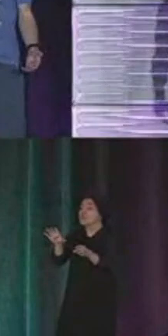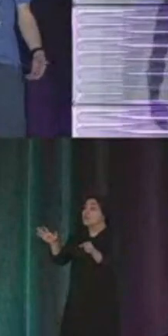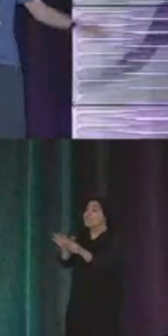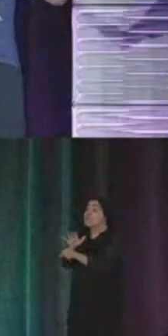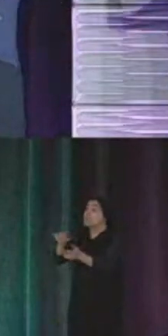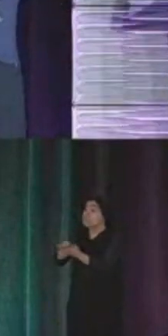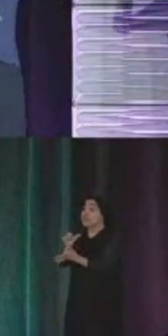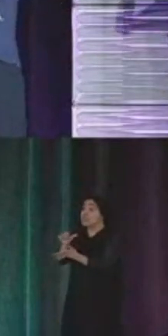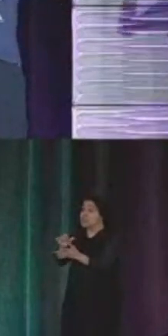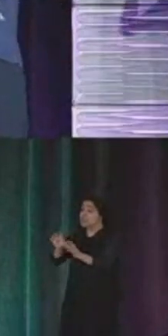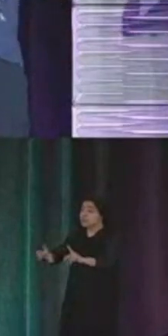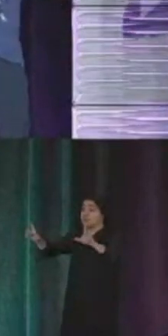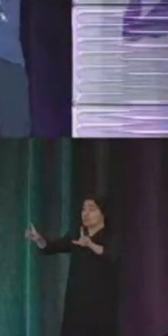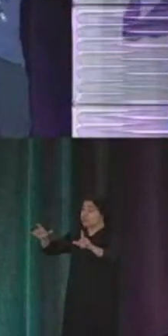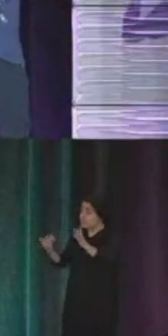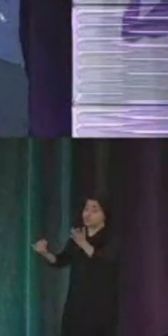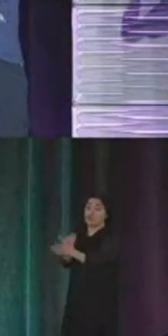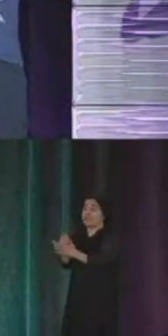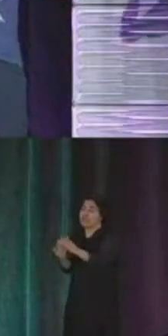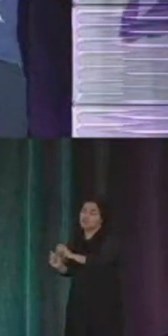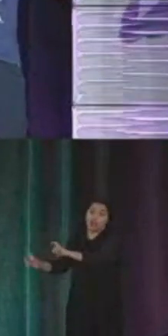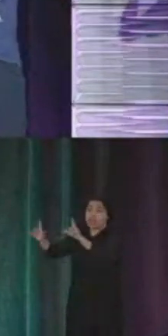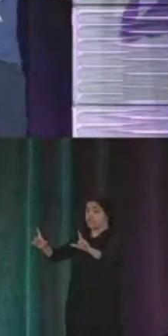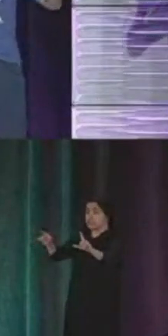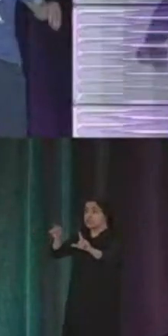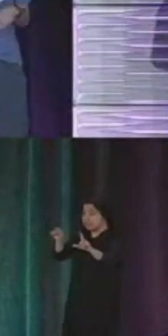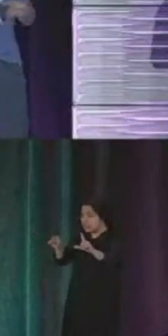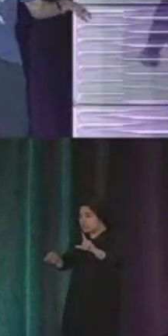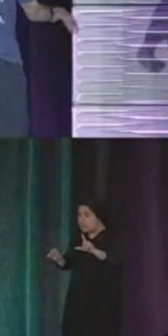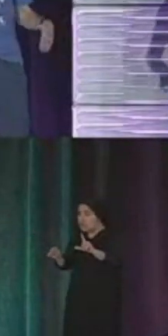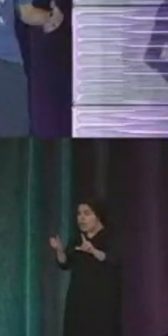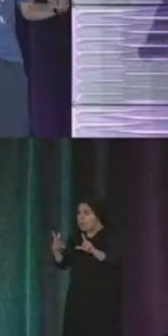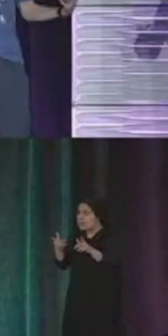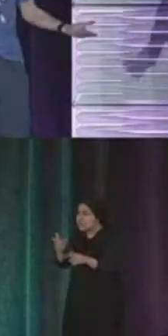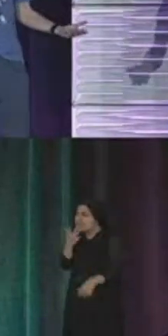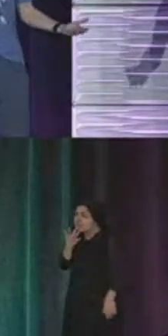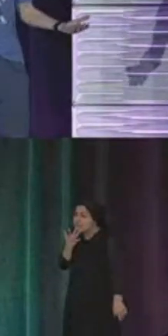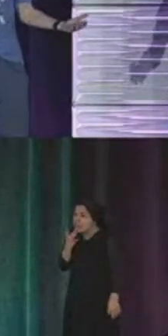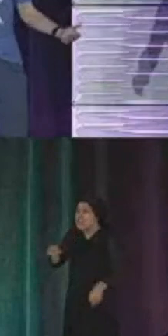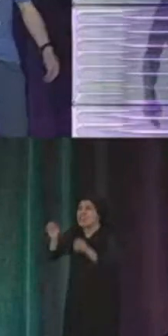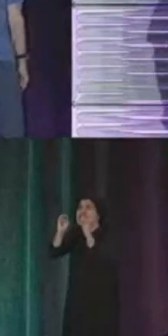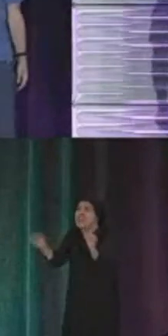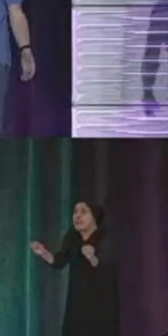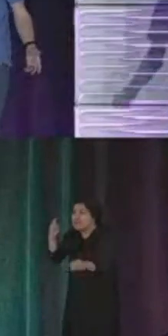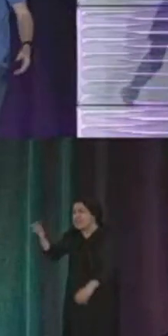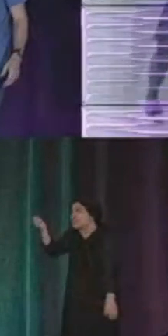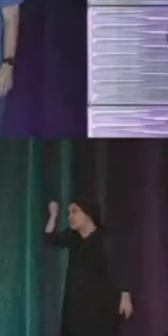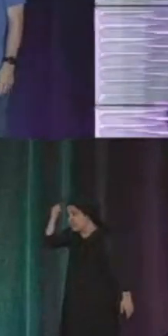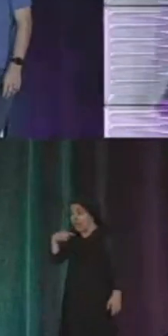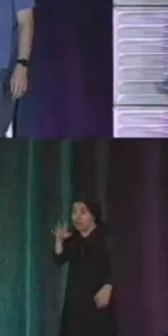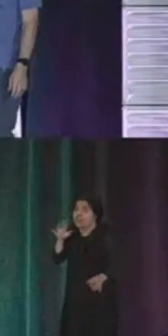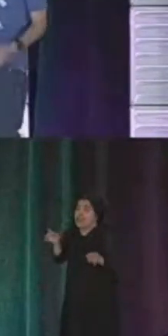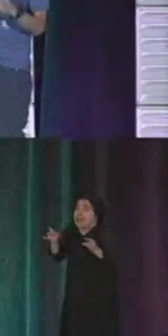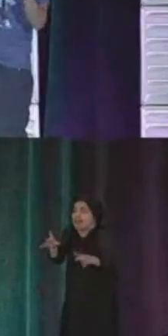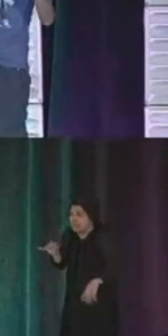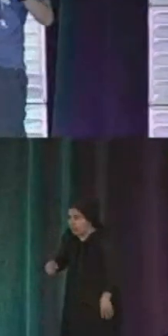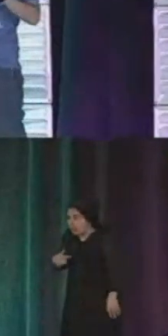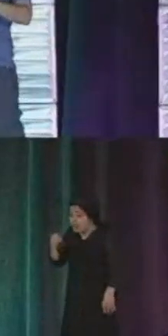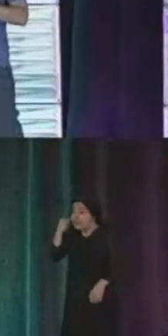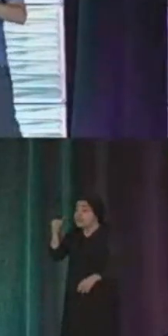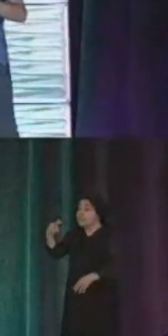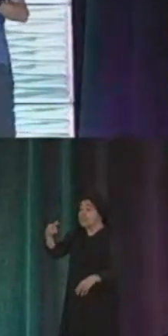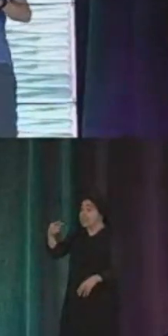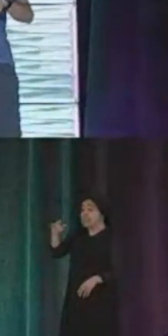that, like how many of those things would you favorite? None, because it would be so stupid. I would hate that. Or like on a